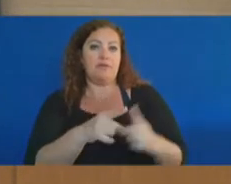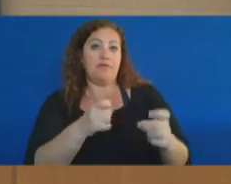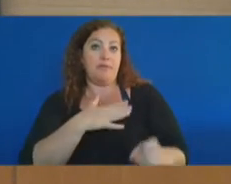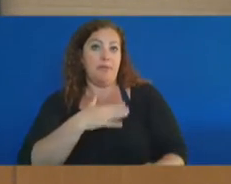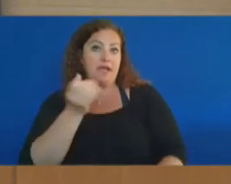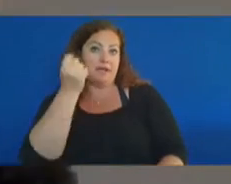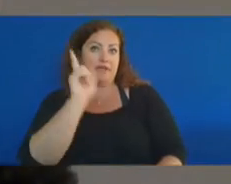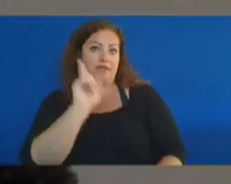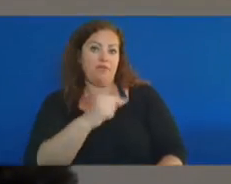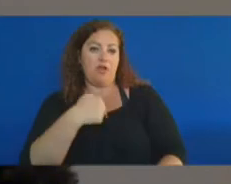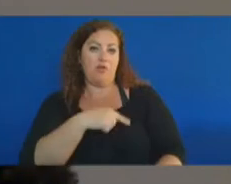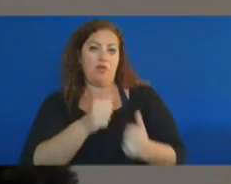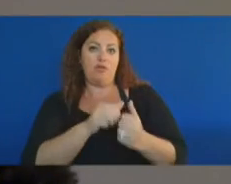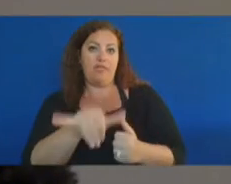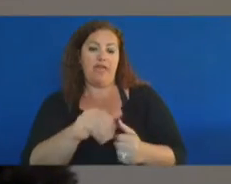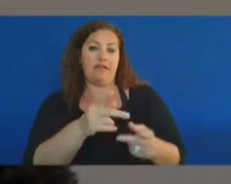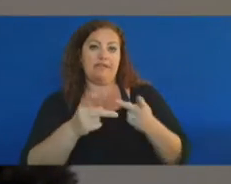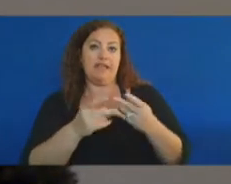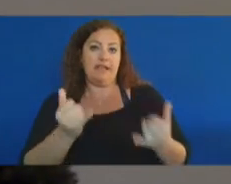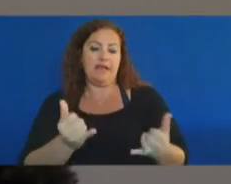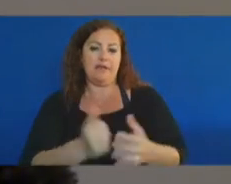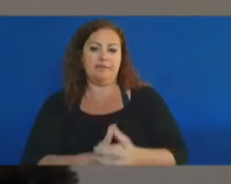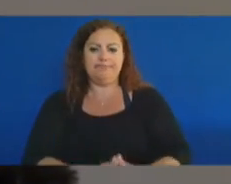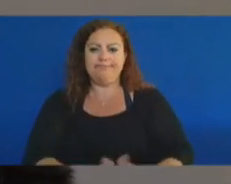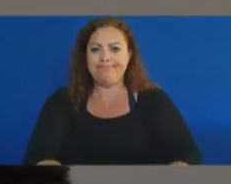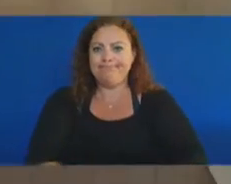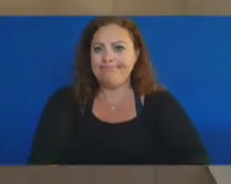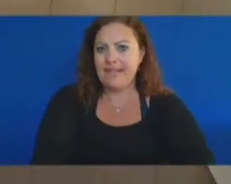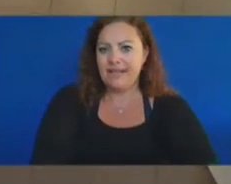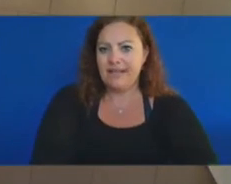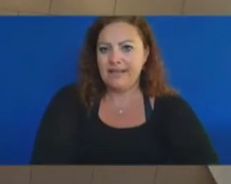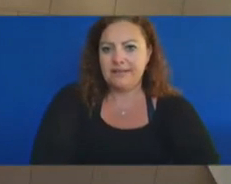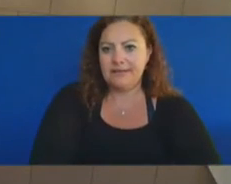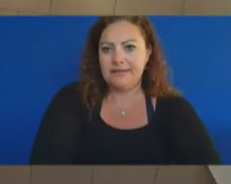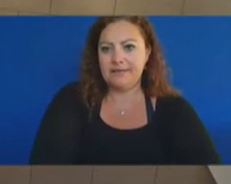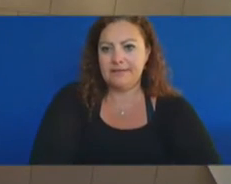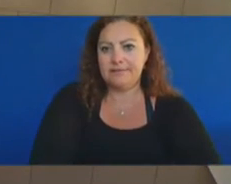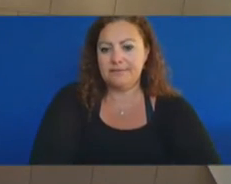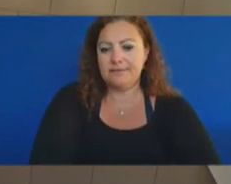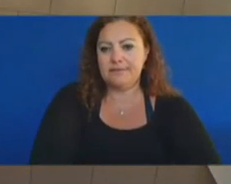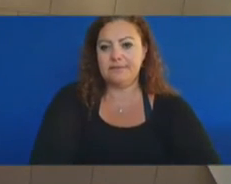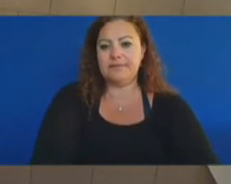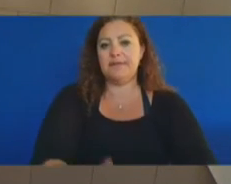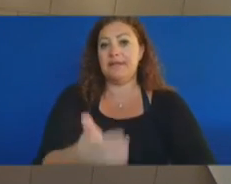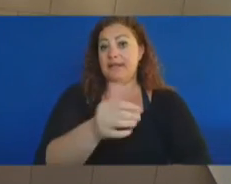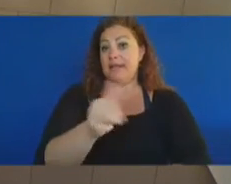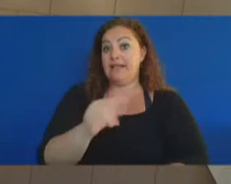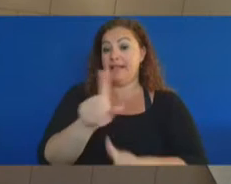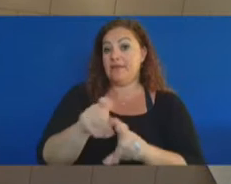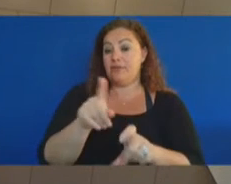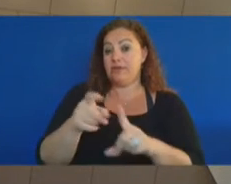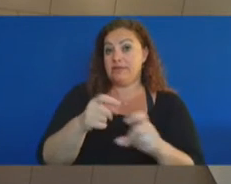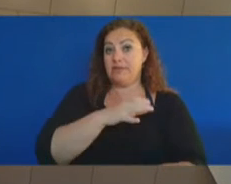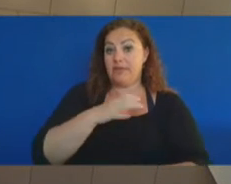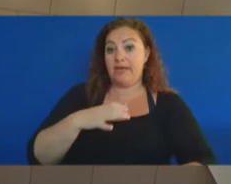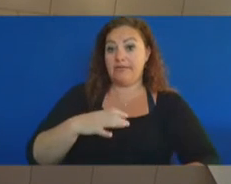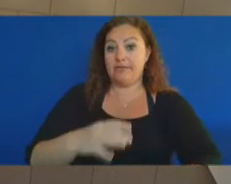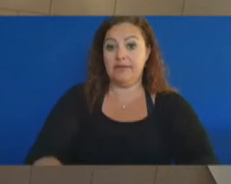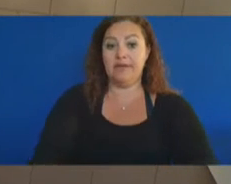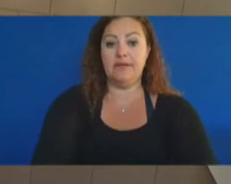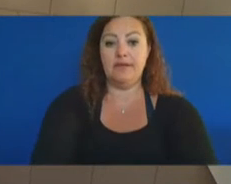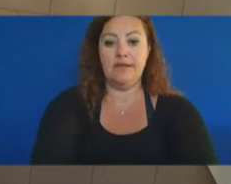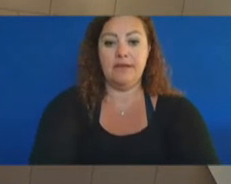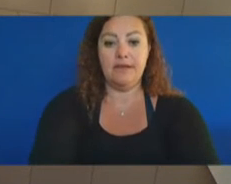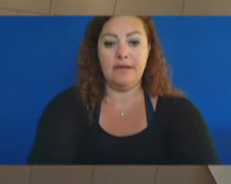where we are with that site thank you are there any other questions from Council all right hearing